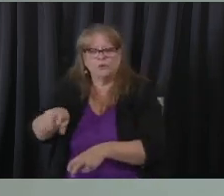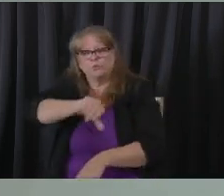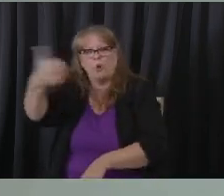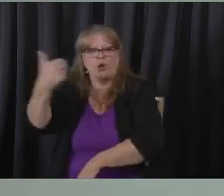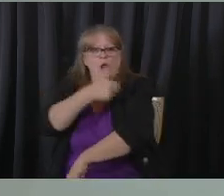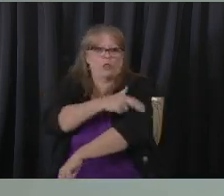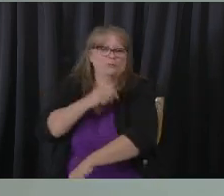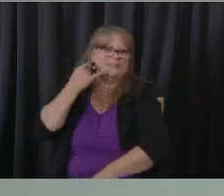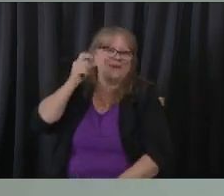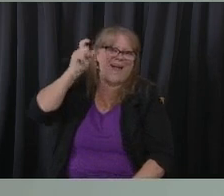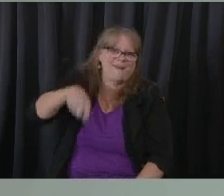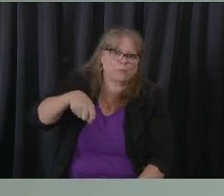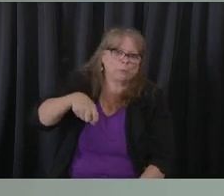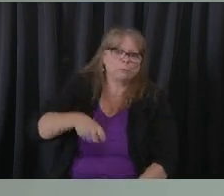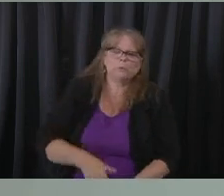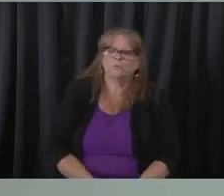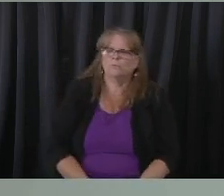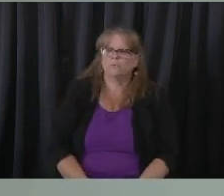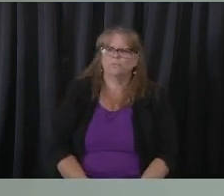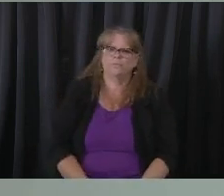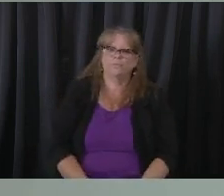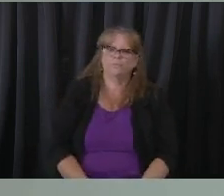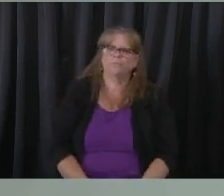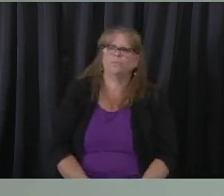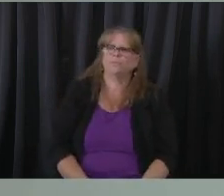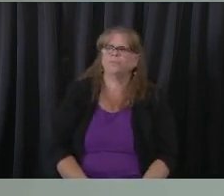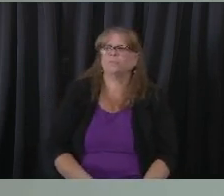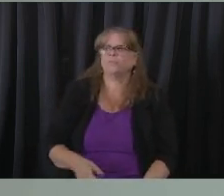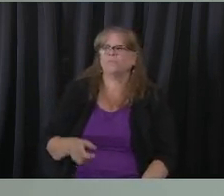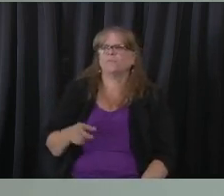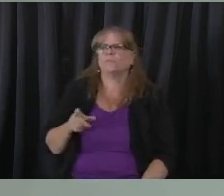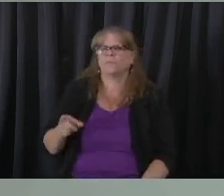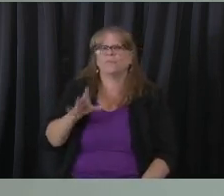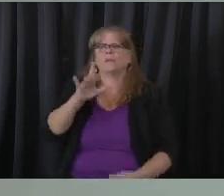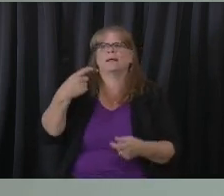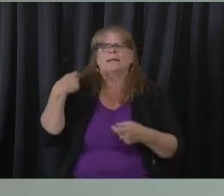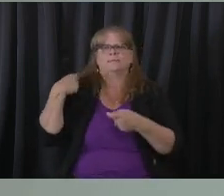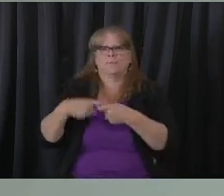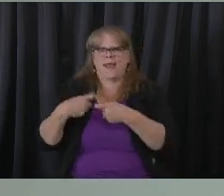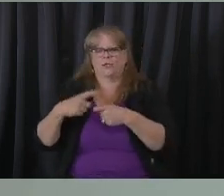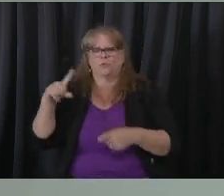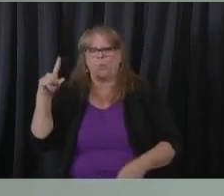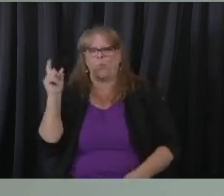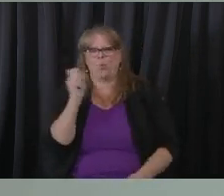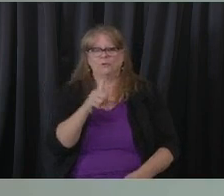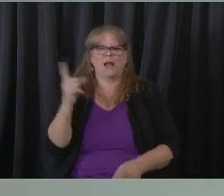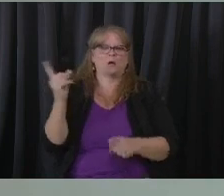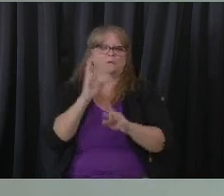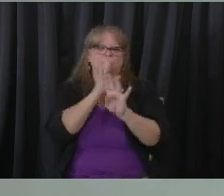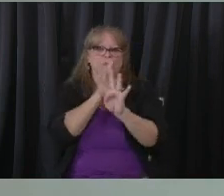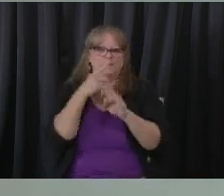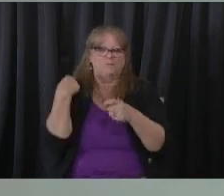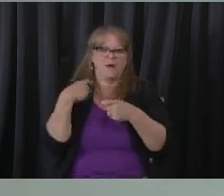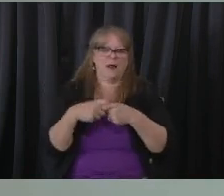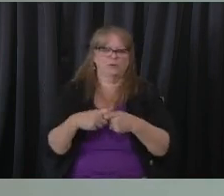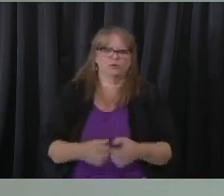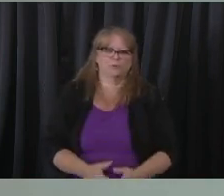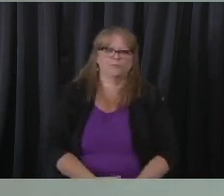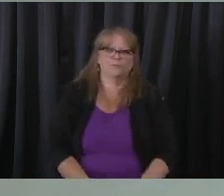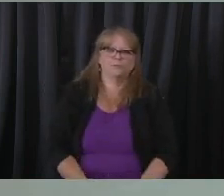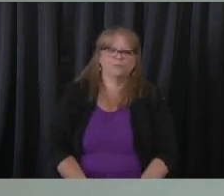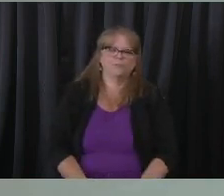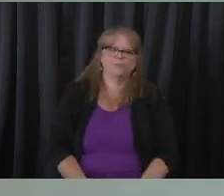Hello, Governor. I'm Jesus Carrasquel from Noticias Univisión. Gobernador, siguen en aumento los casos positivos de coronavirus y sobre